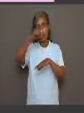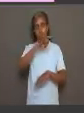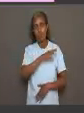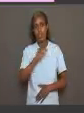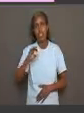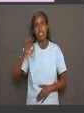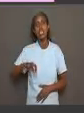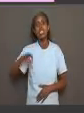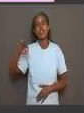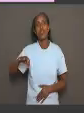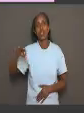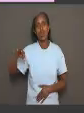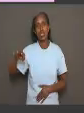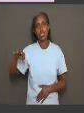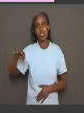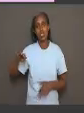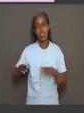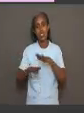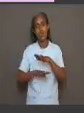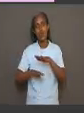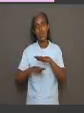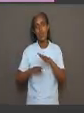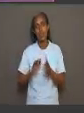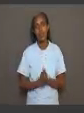the frequency along the bottom.